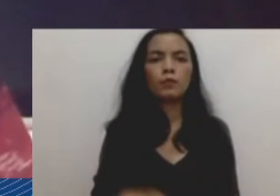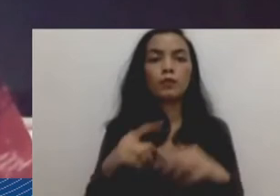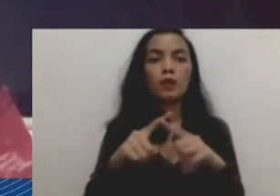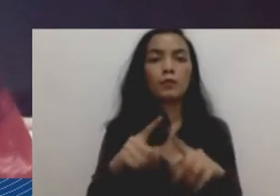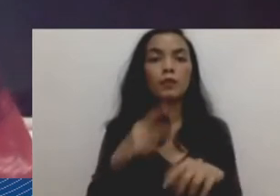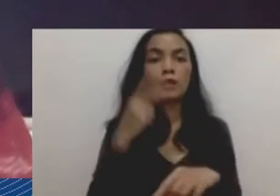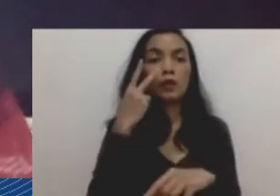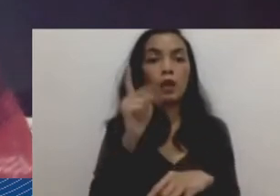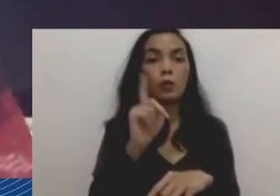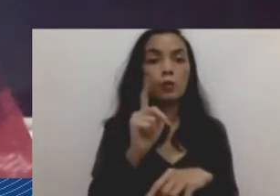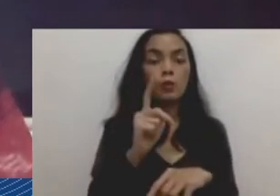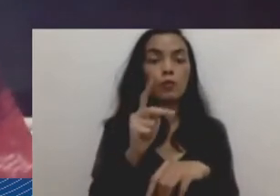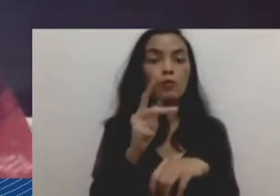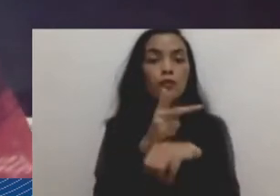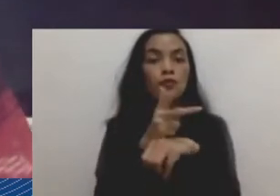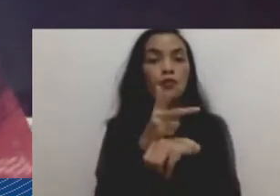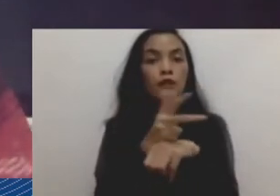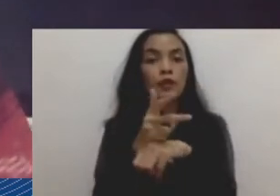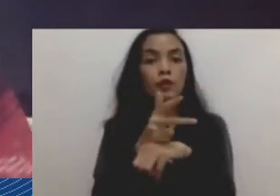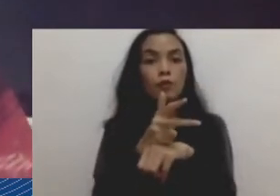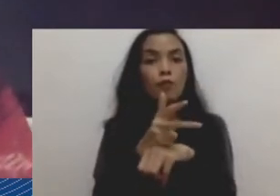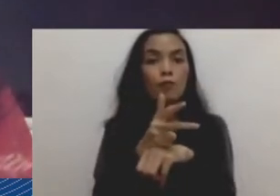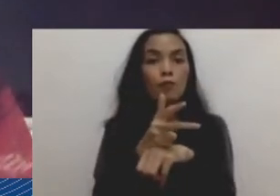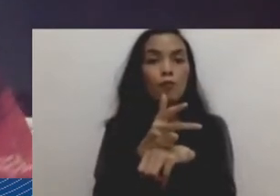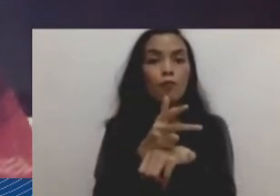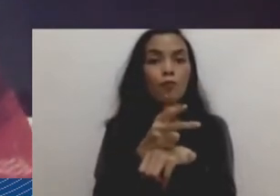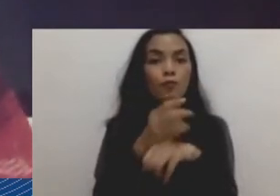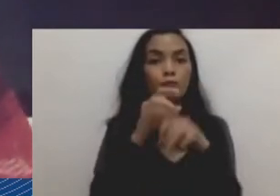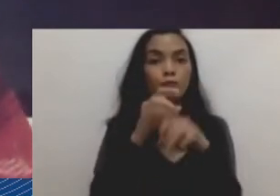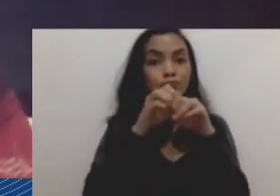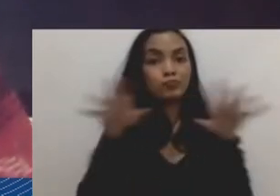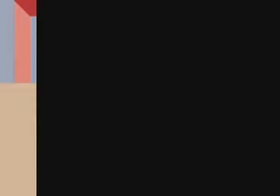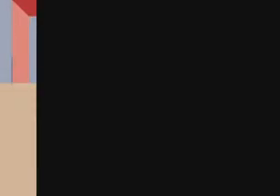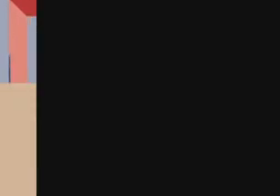USAID animated message on this issue.